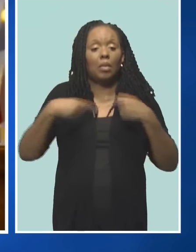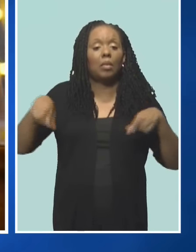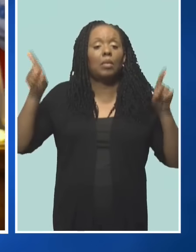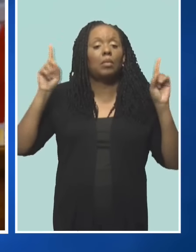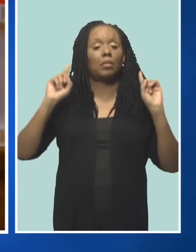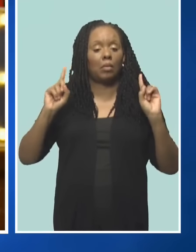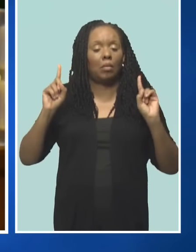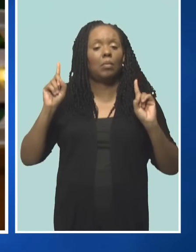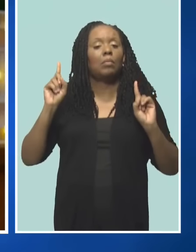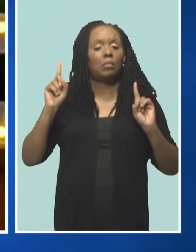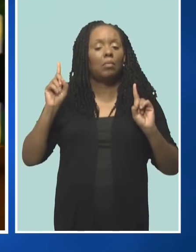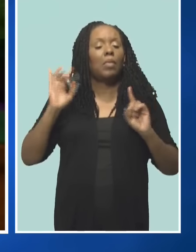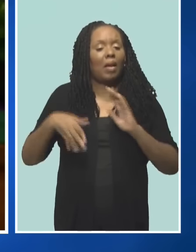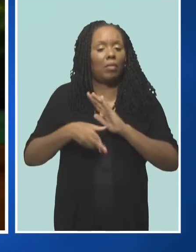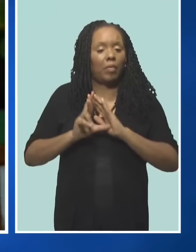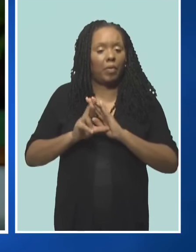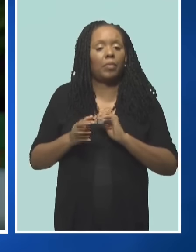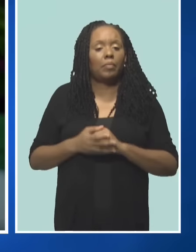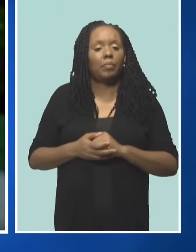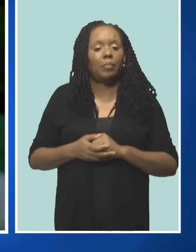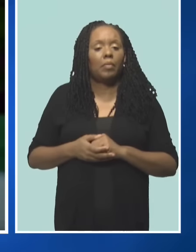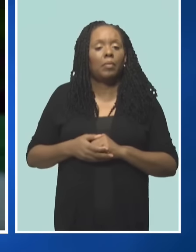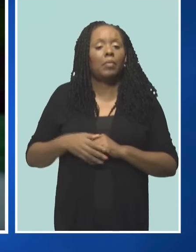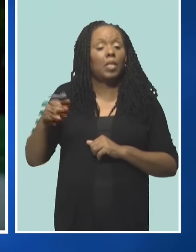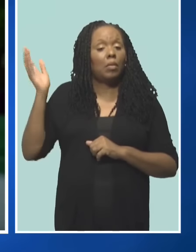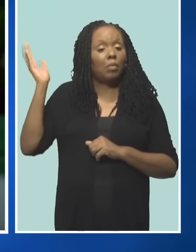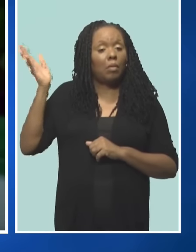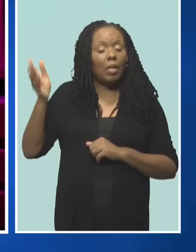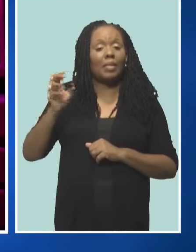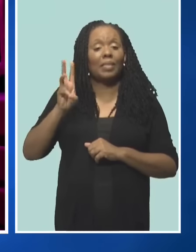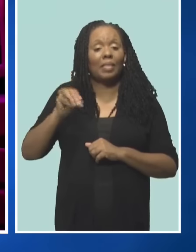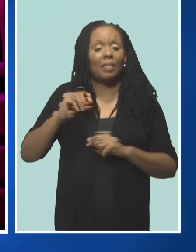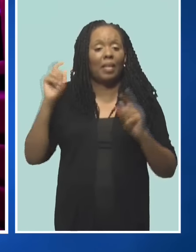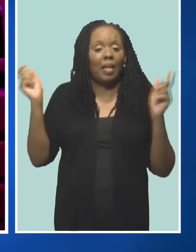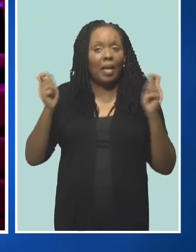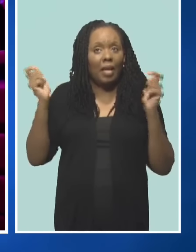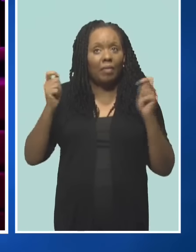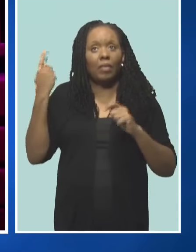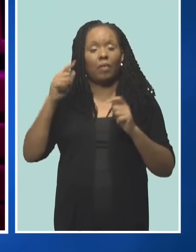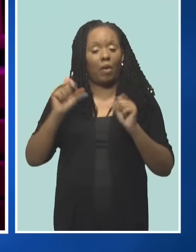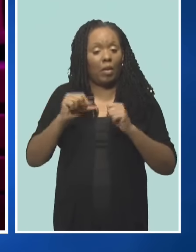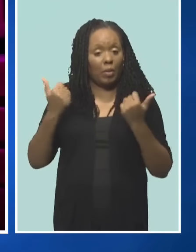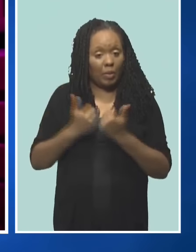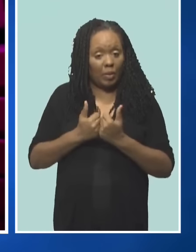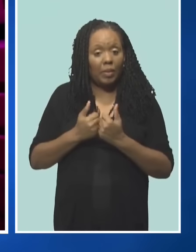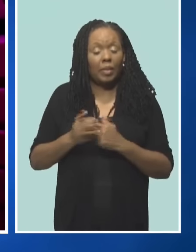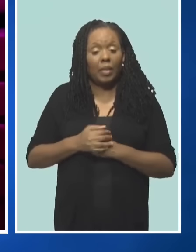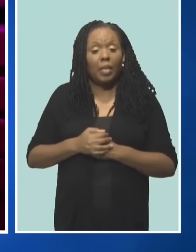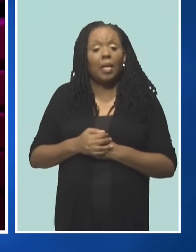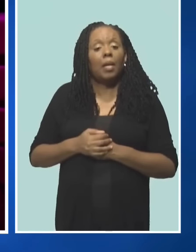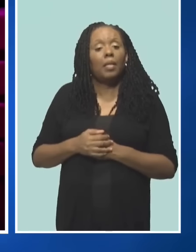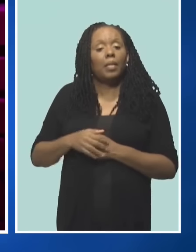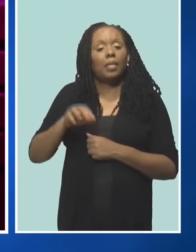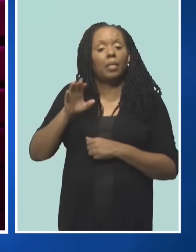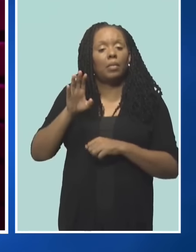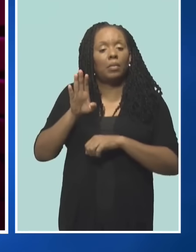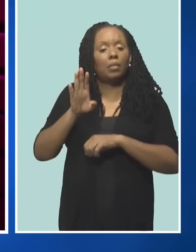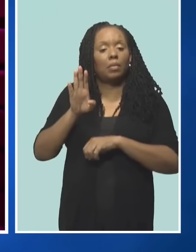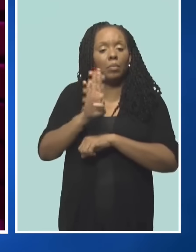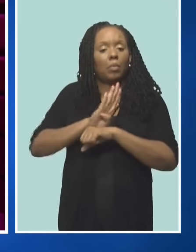the Barbados Manufacturers Association at Hayman's Market last evening. Ms. Cannell notes the initiative also gives the BMA